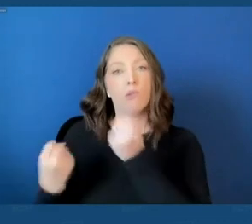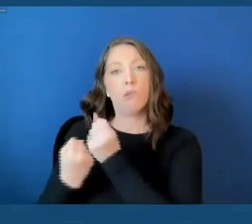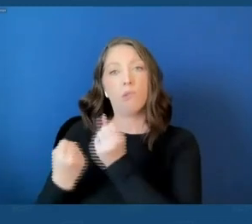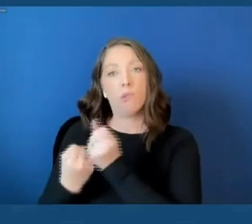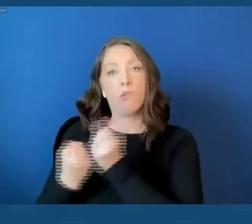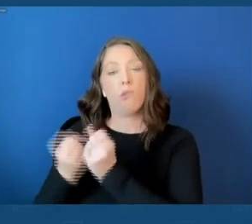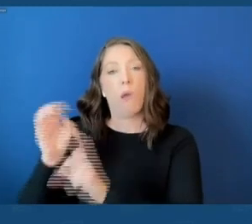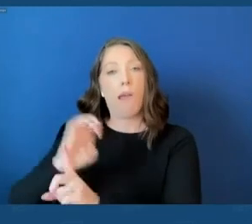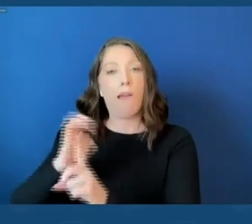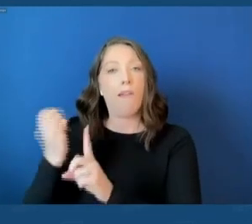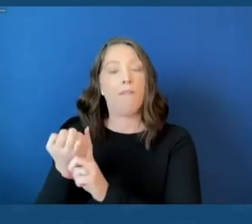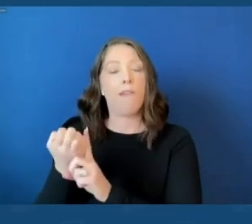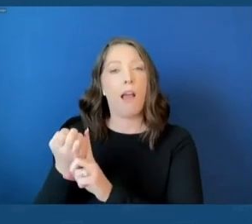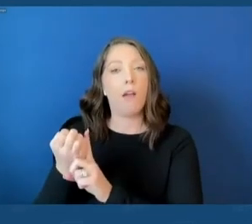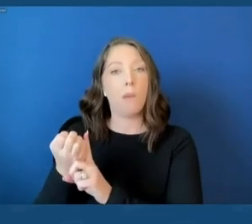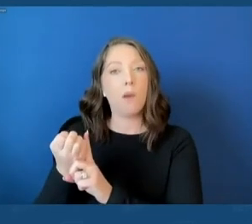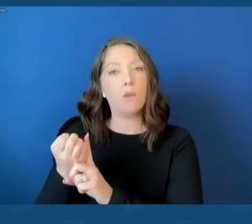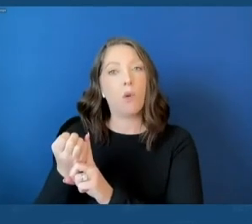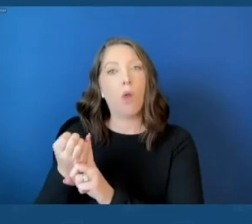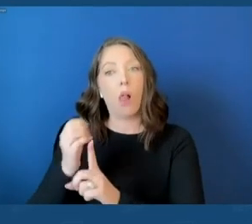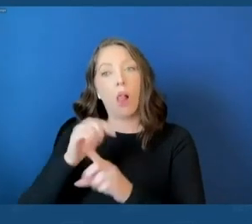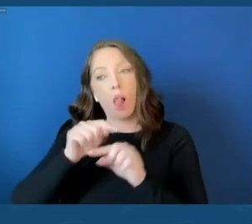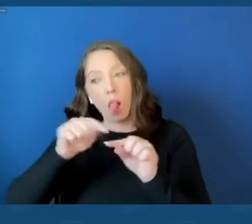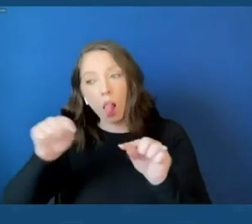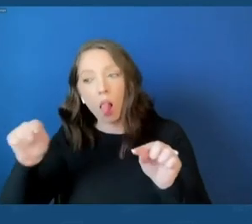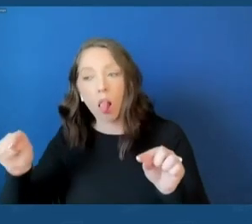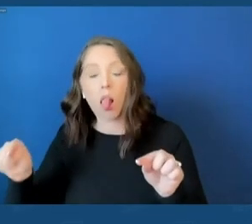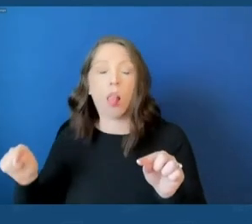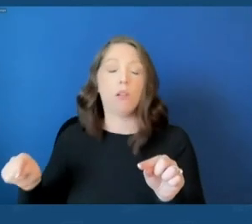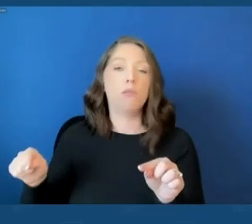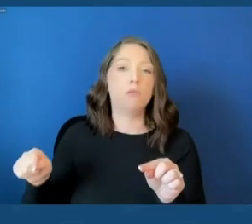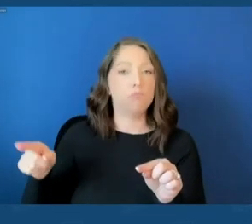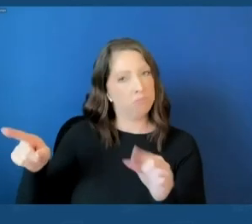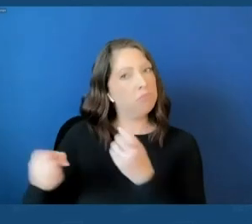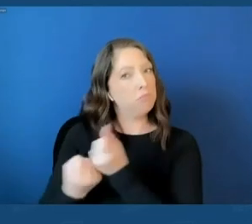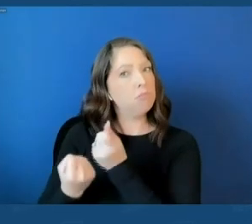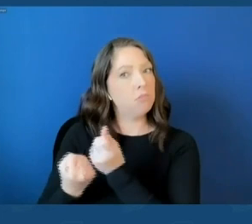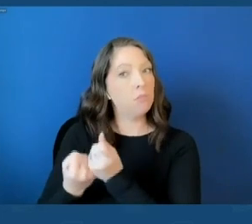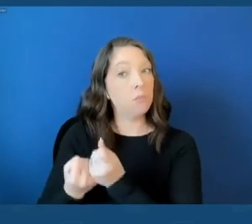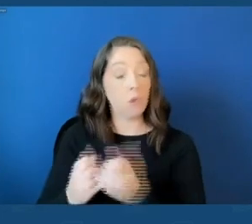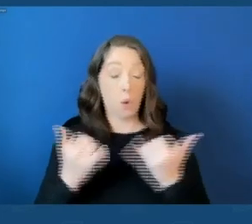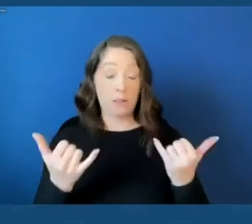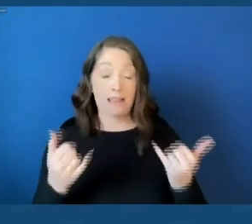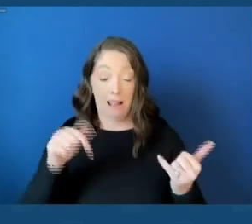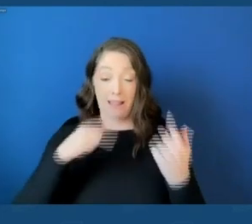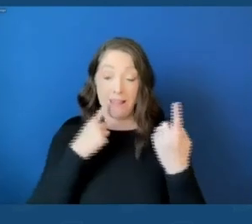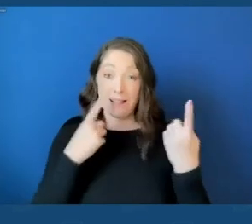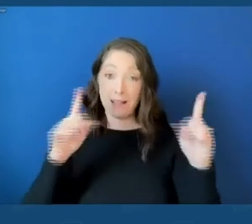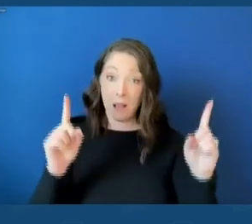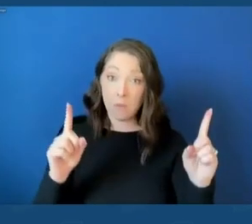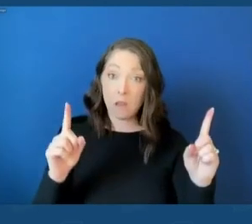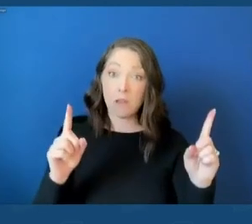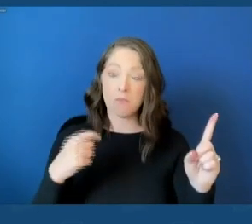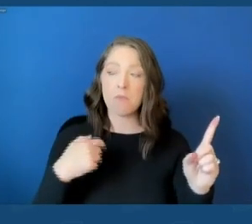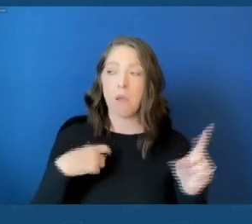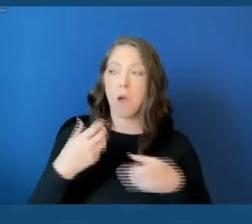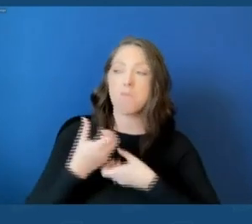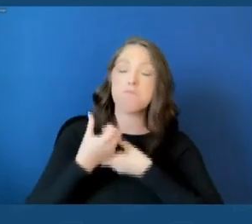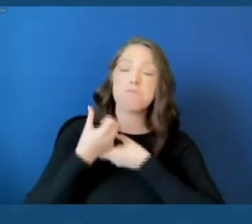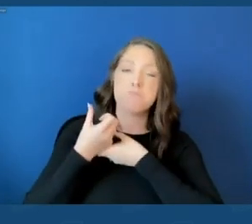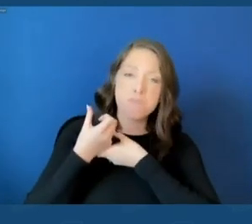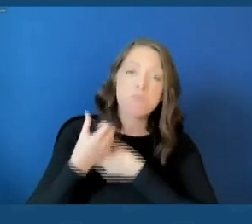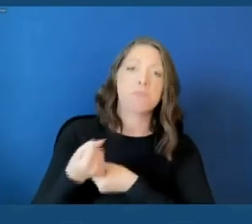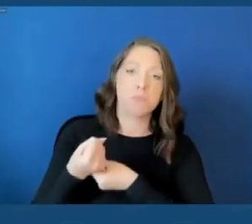career. And so today, with this announcement from the governor, I have strong faith that working in partnership with